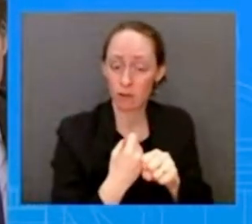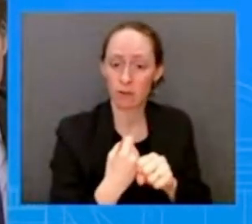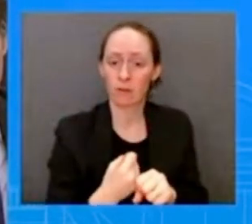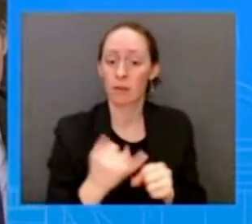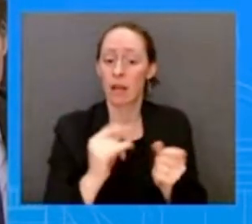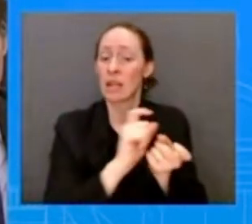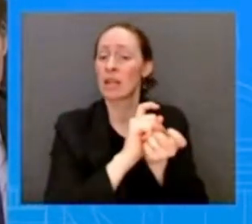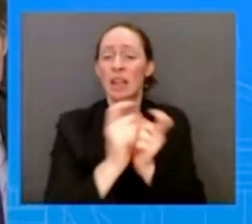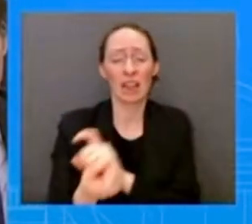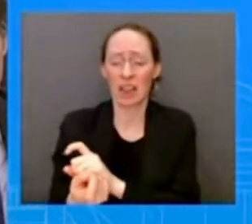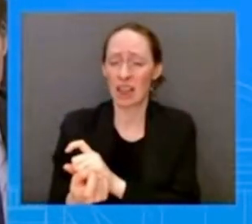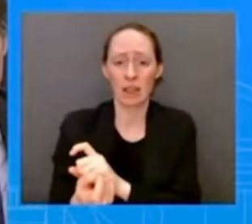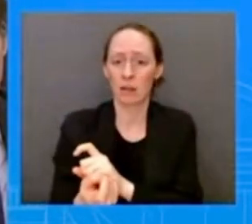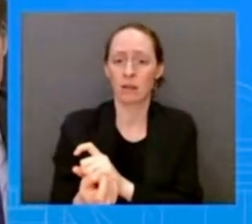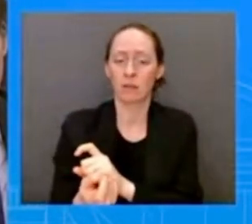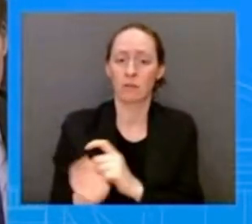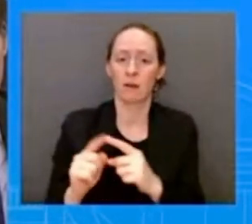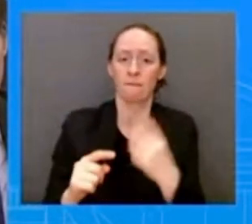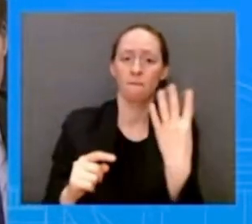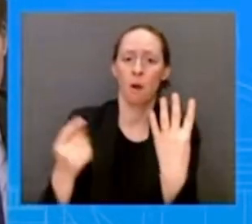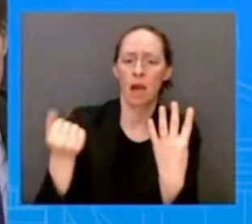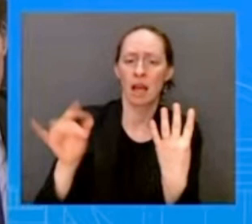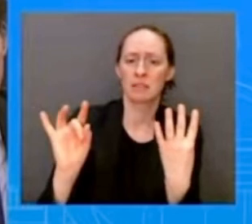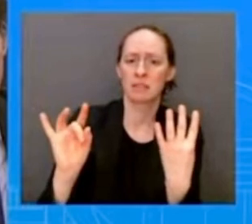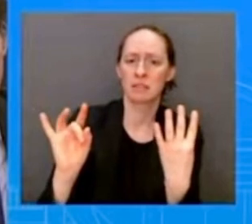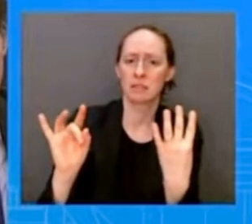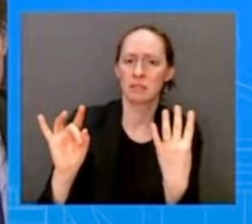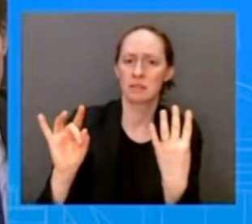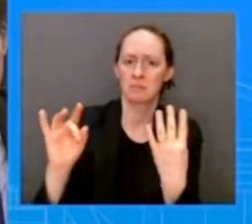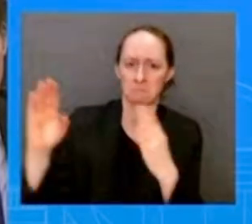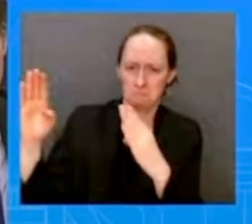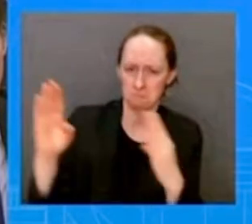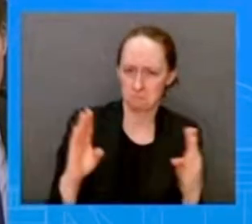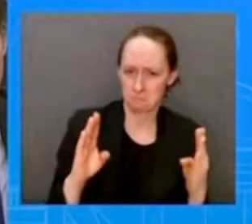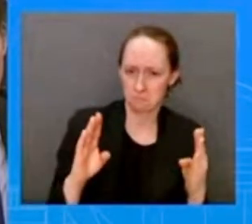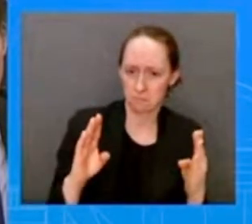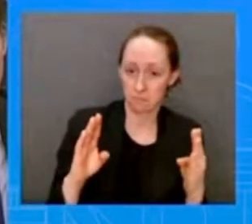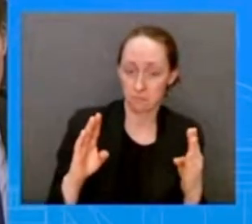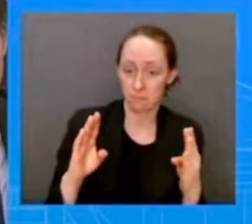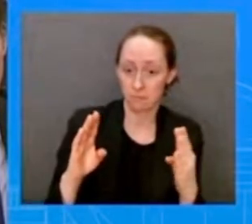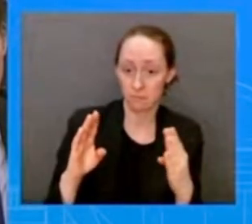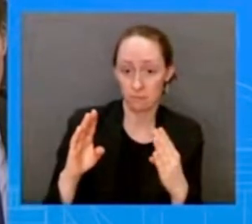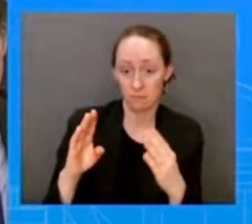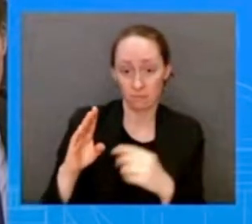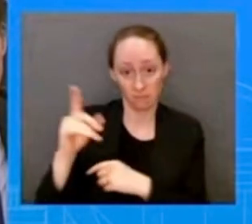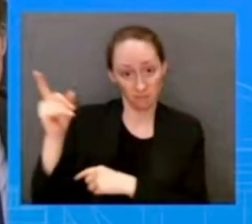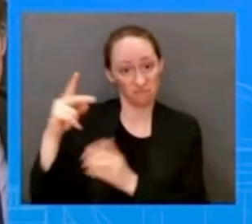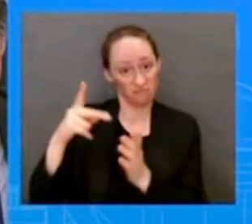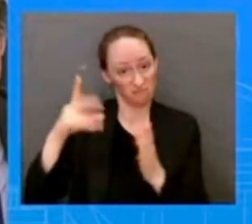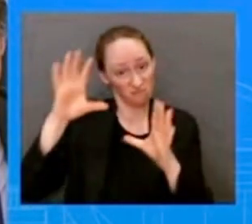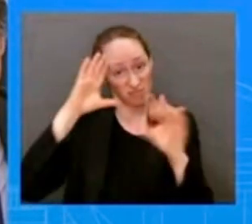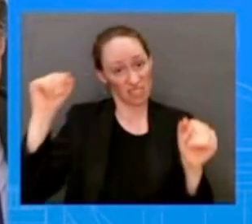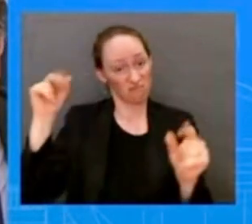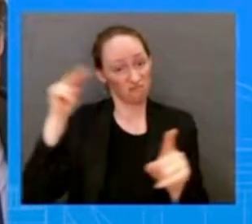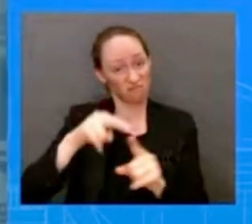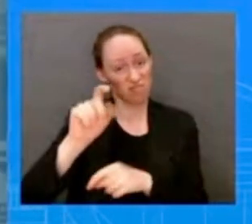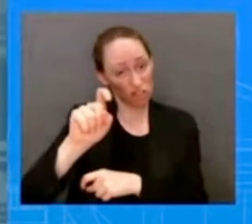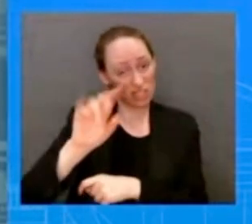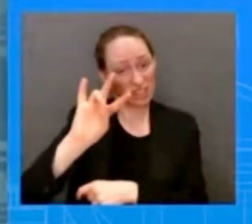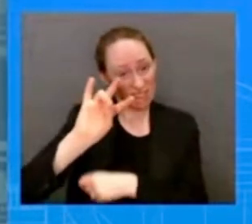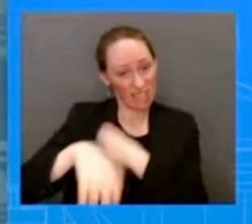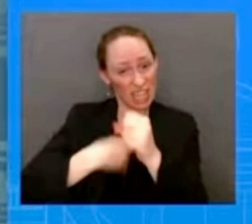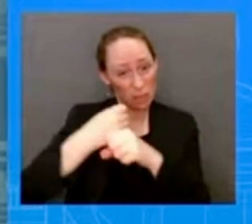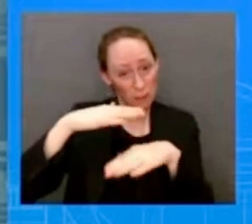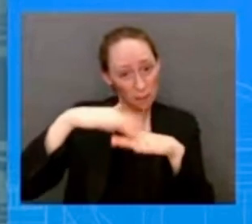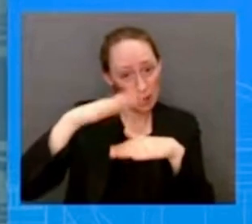that 7 years is the minimum sentence someone should receive for carjacking, or is it more so the message that would be sent here? So I'm not going to